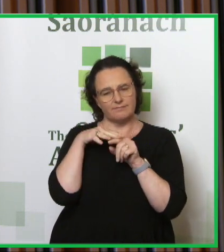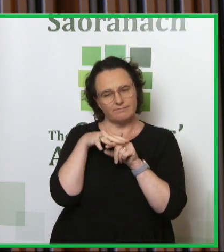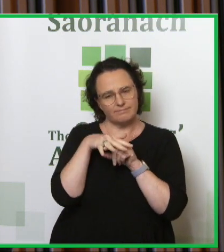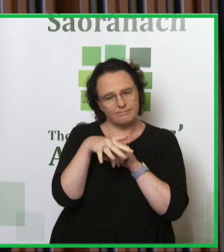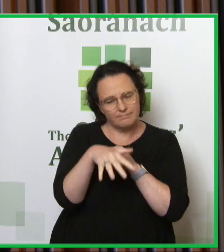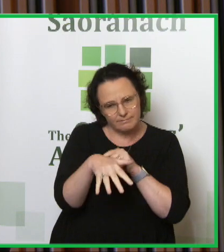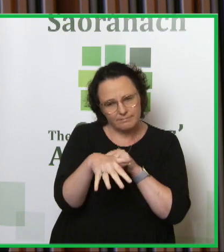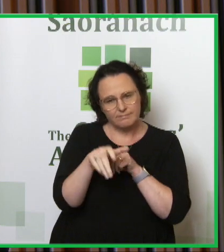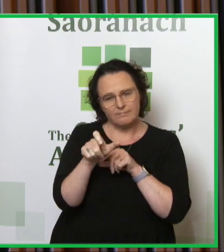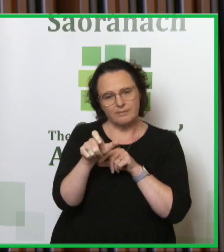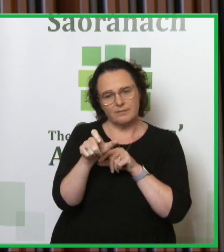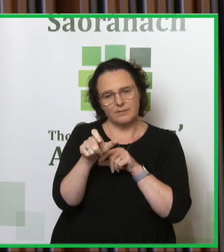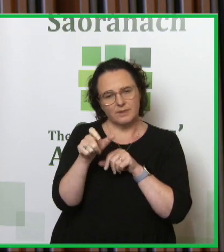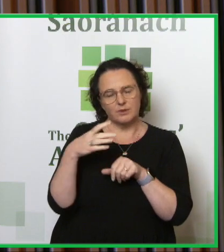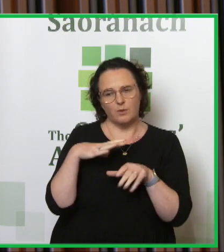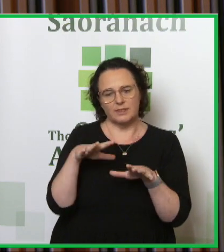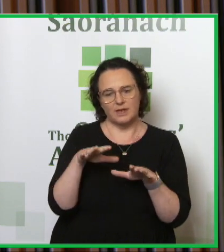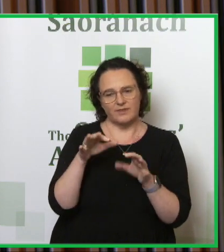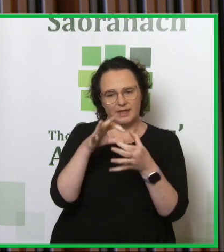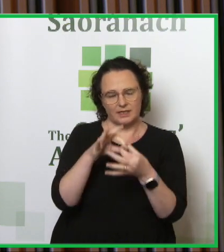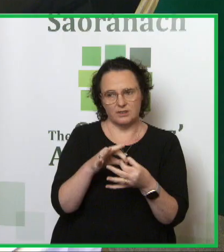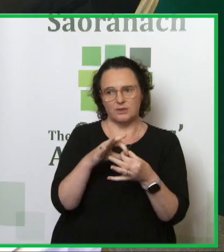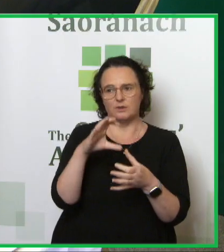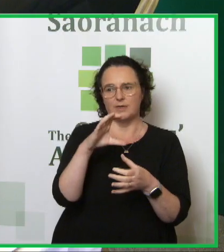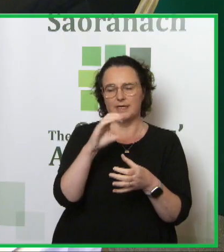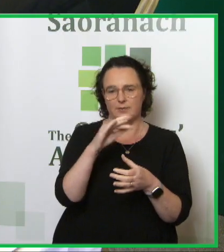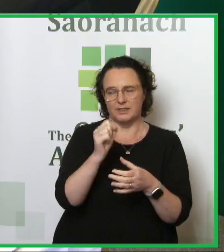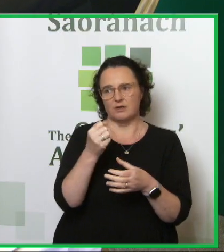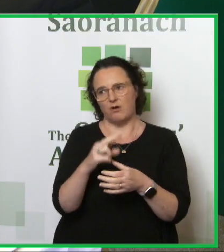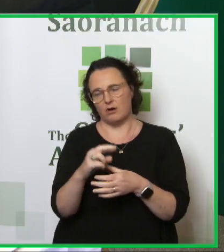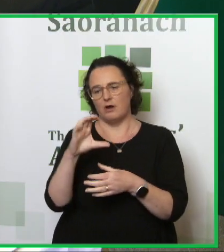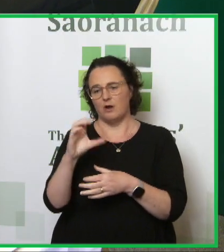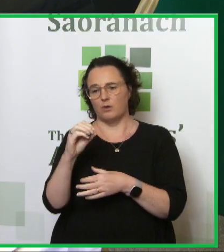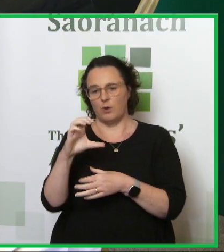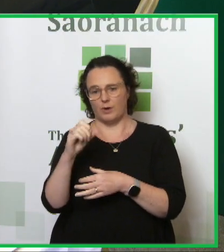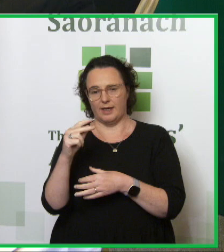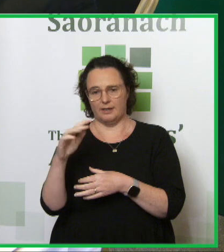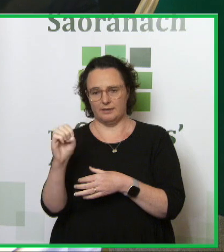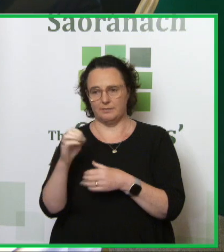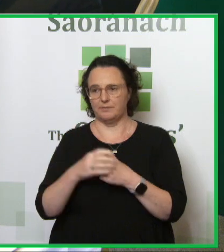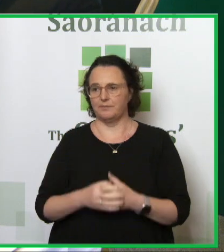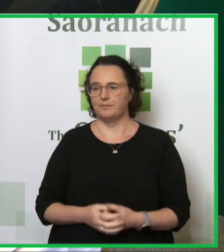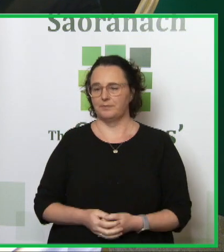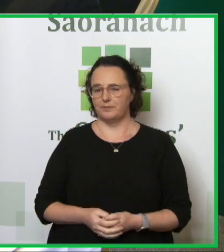to cannabis or cocaine. Okay, Brian. Thank you. Okay, now, Rebecca, I will come to you. Mary, did you want to come